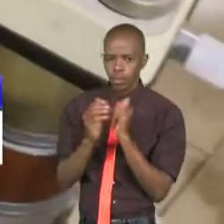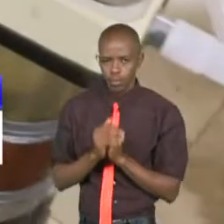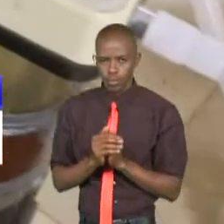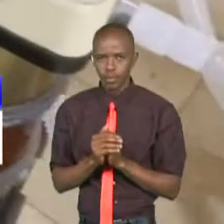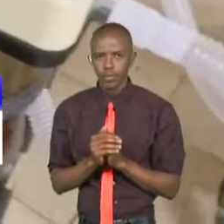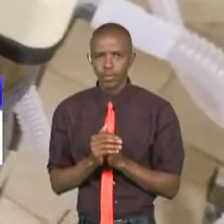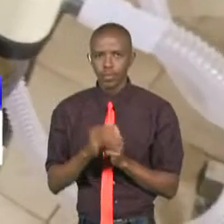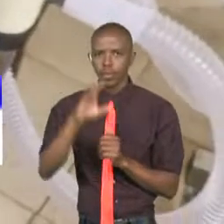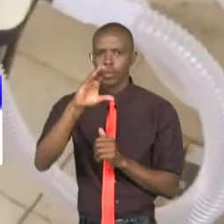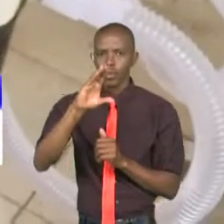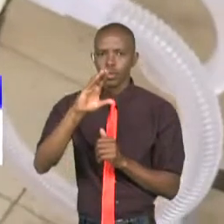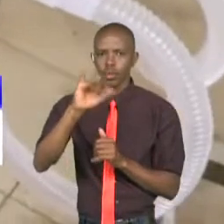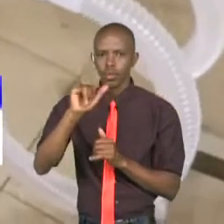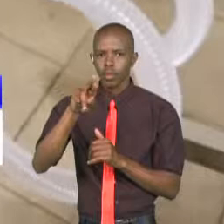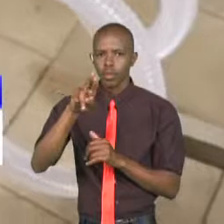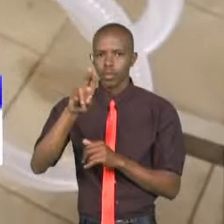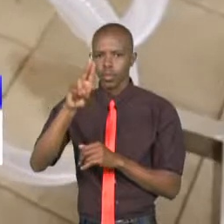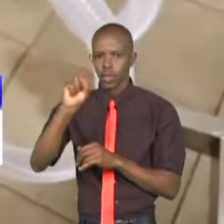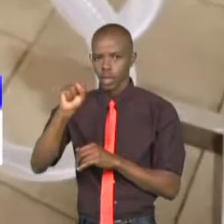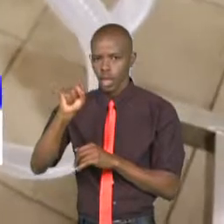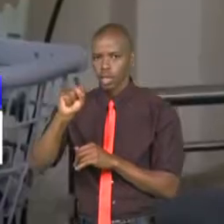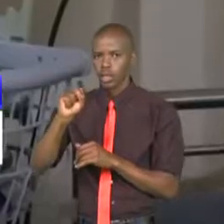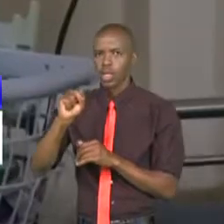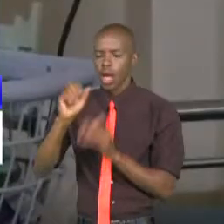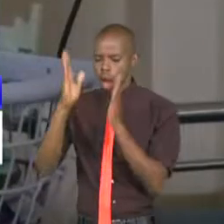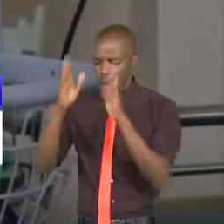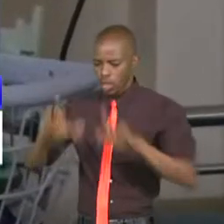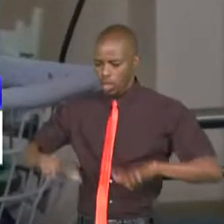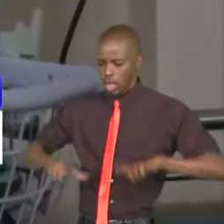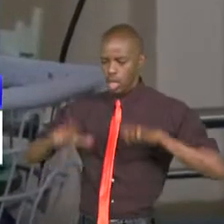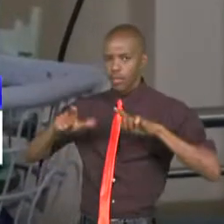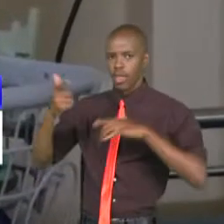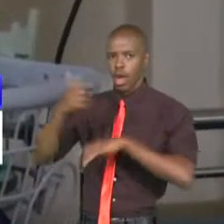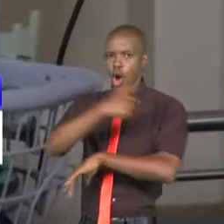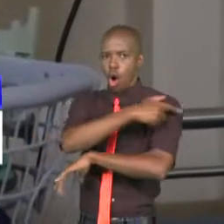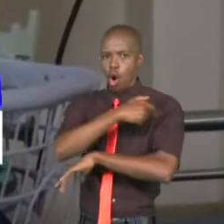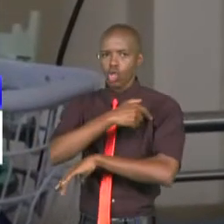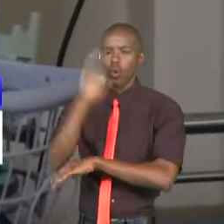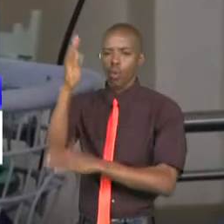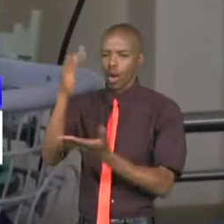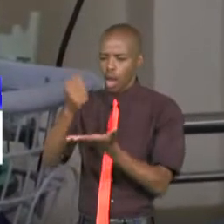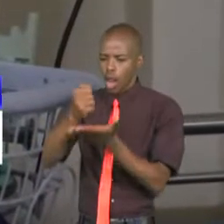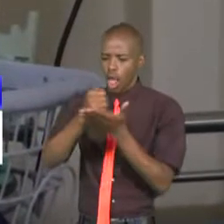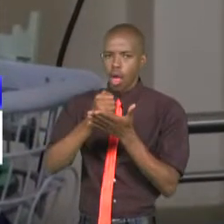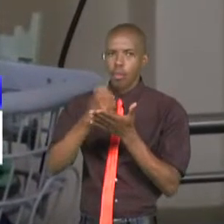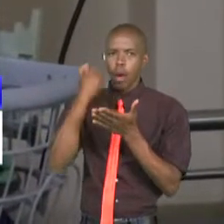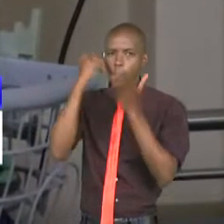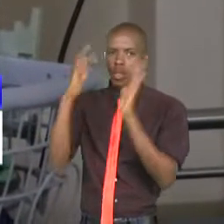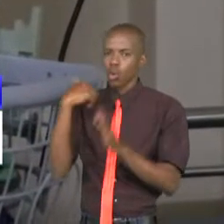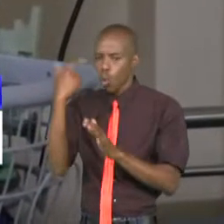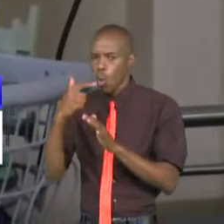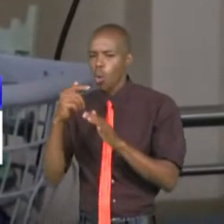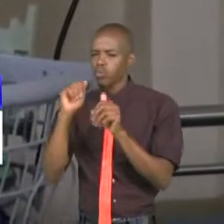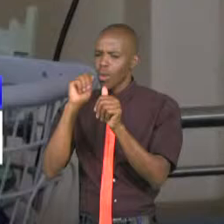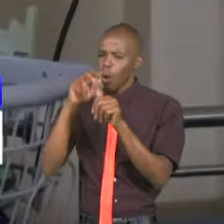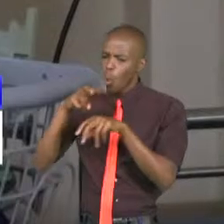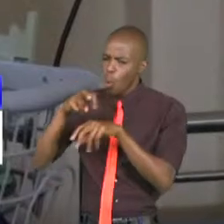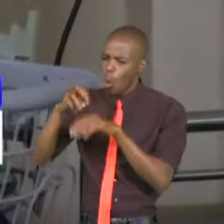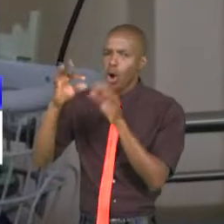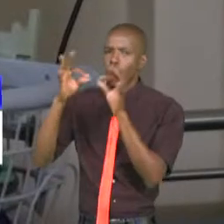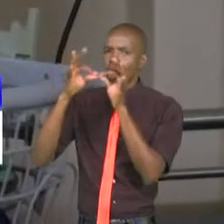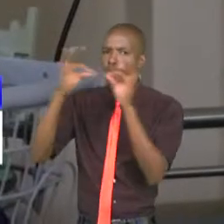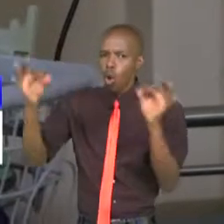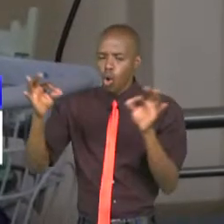Cyrus Ruru Mwaura, who is a Kenol resident, the health facility will be a reprieve to patients who go many miles in search of